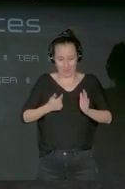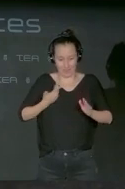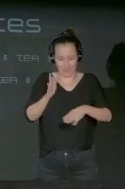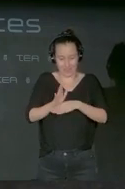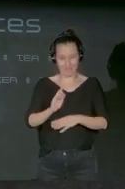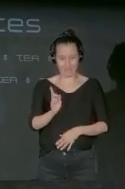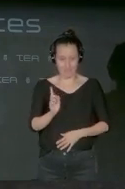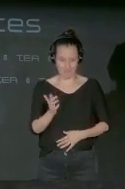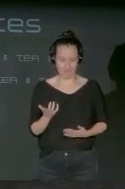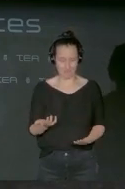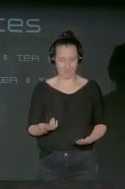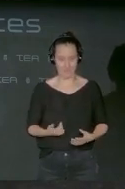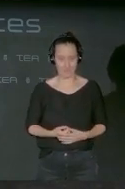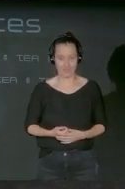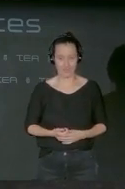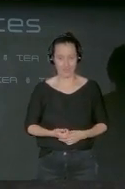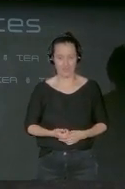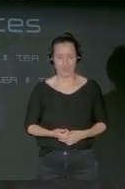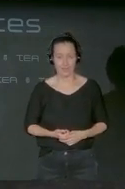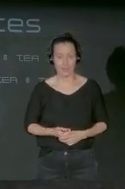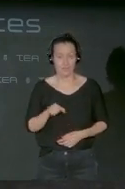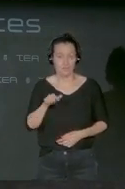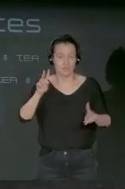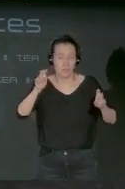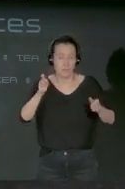DG Competition. But